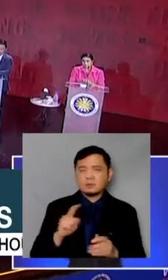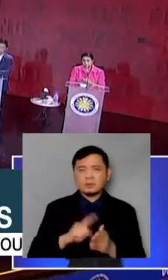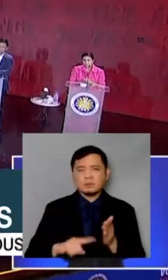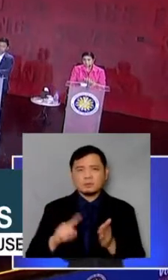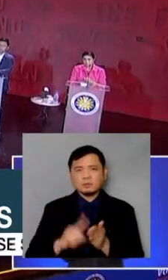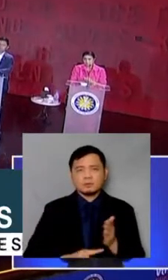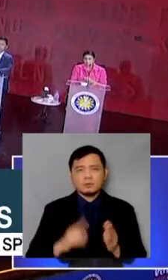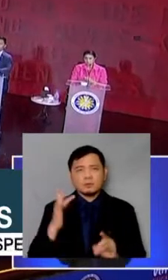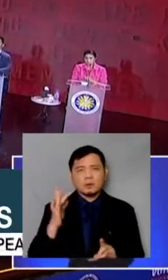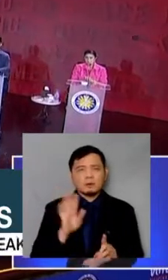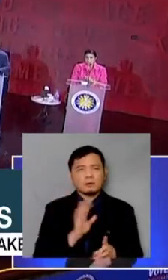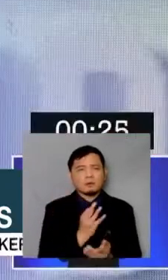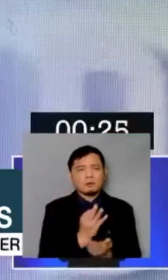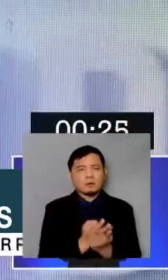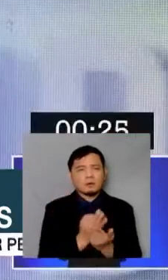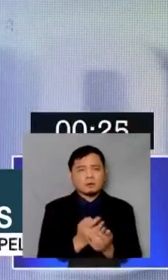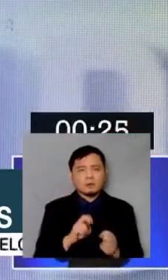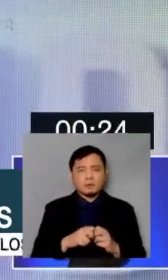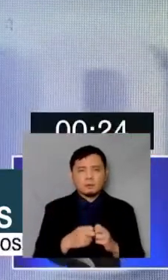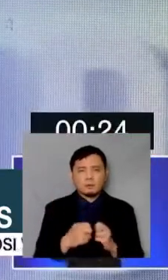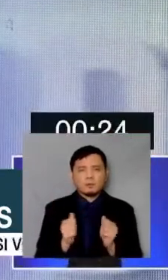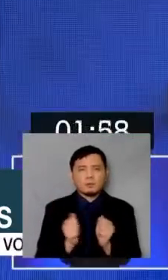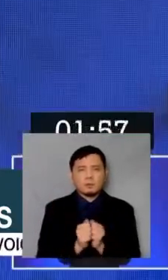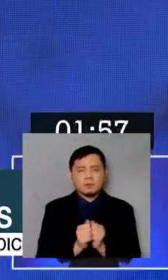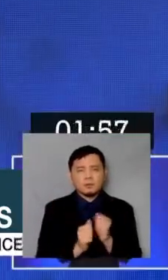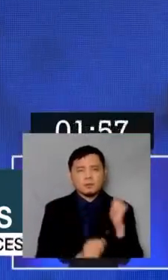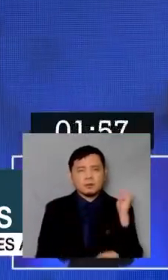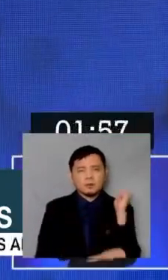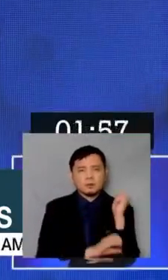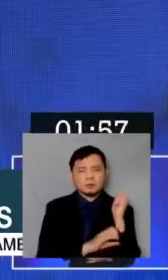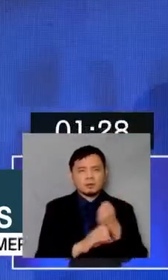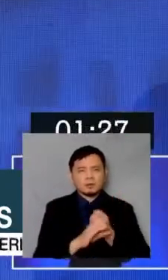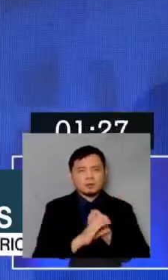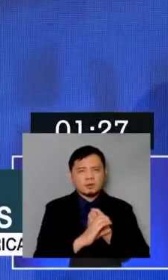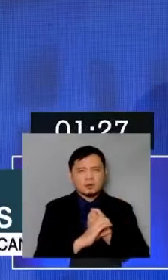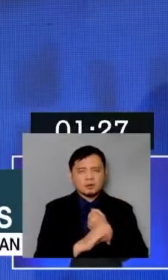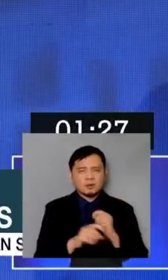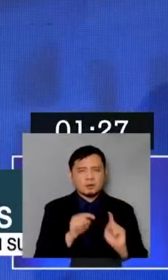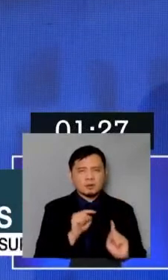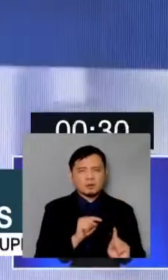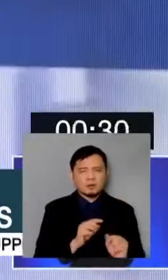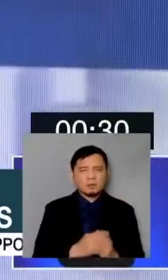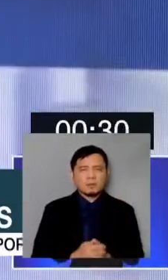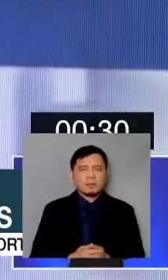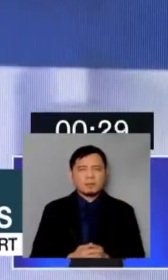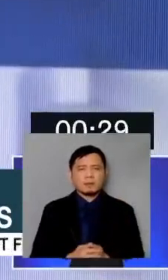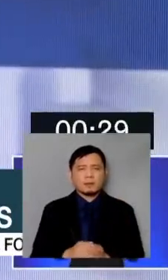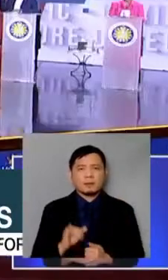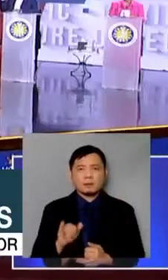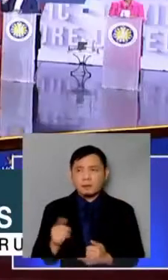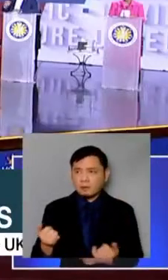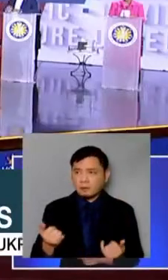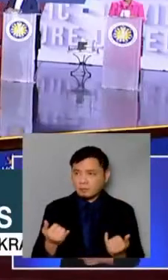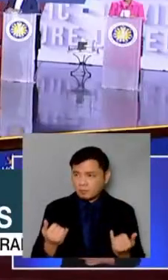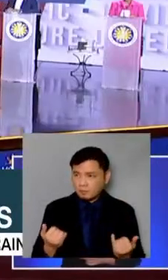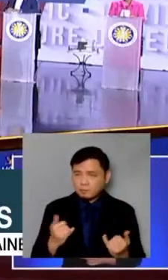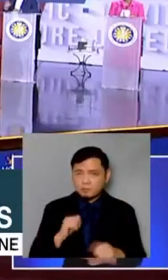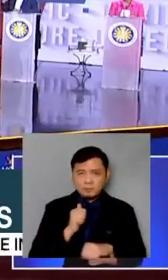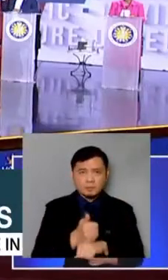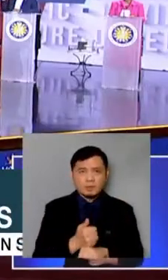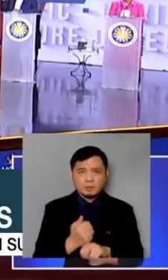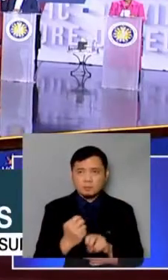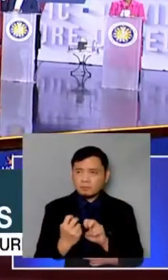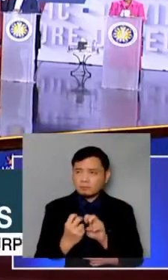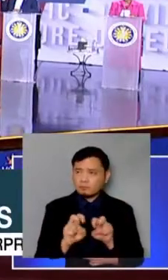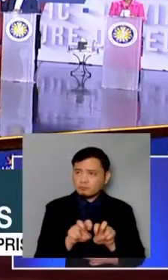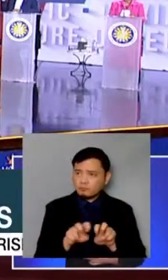COMELEC's third-party contractor, Impact Hub. This prompted the poll body to conduct panel interviews with the presidential and vice